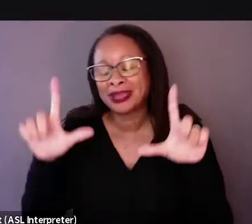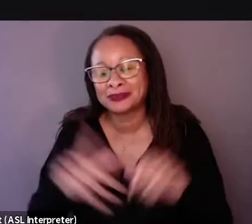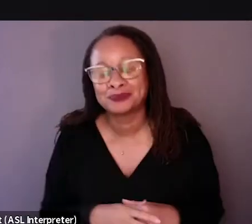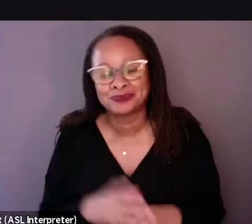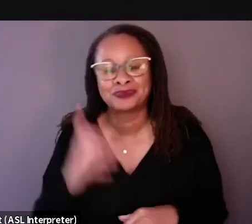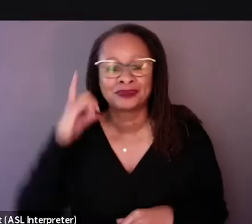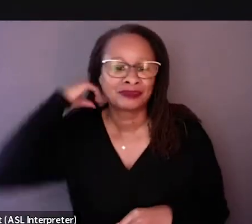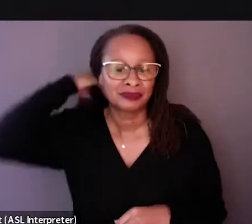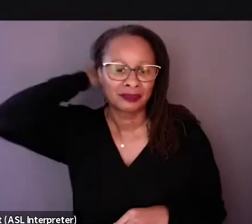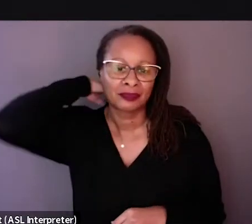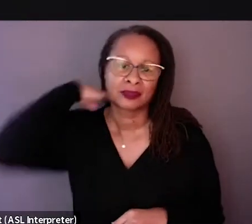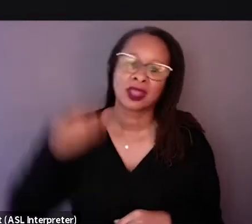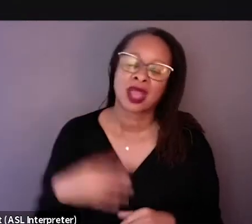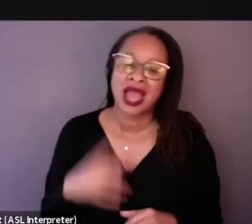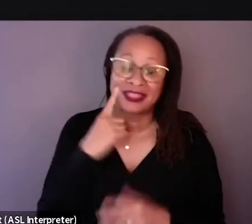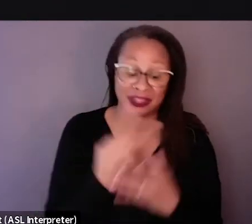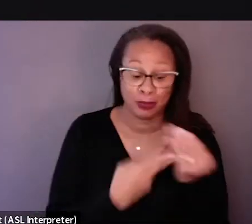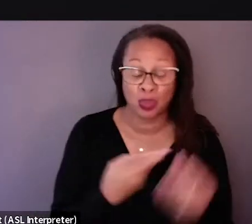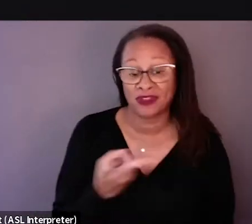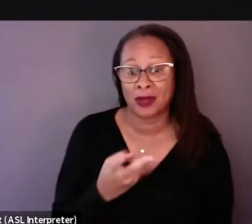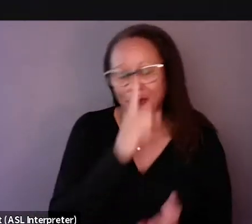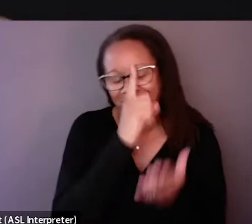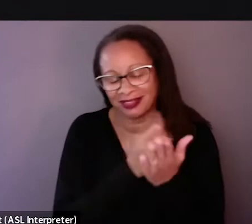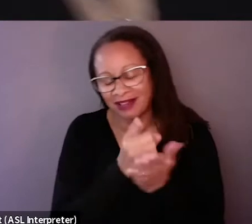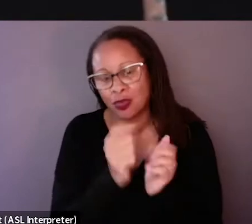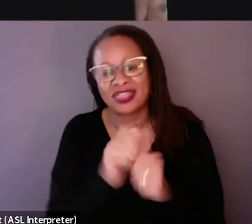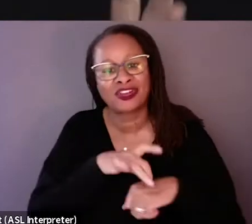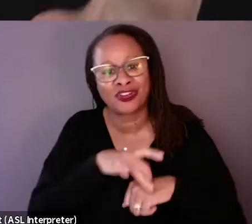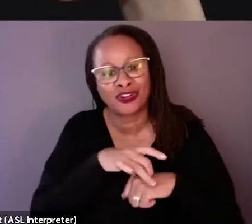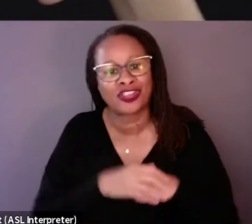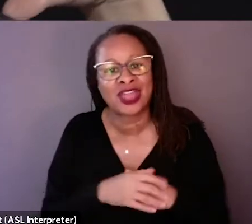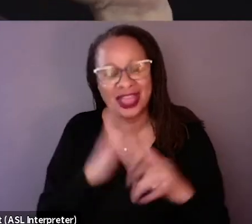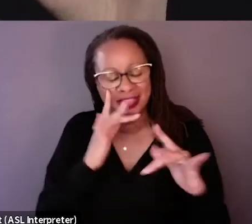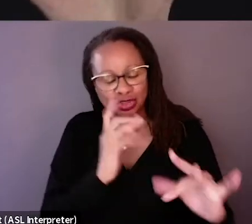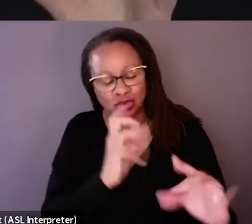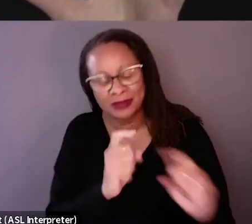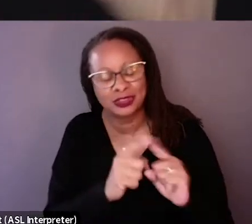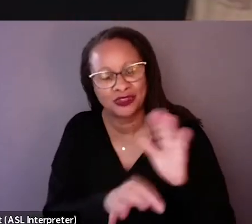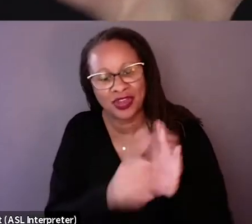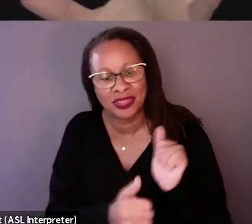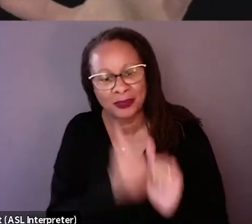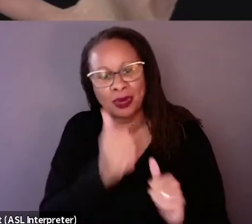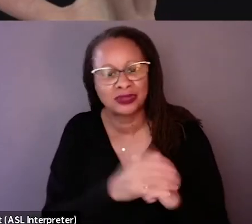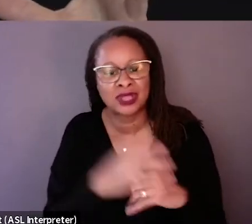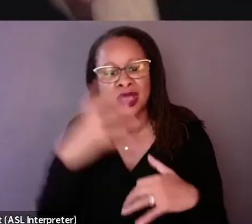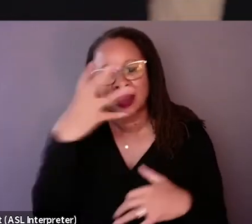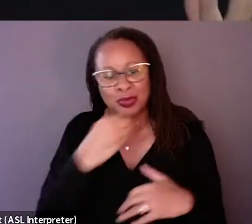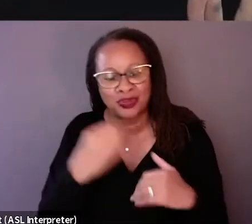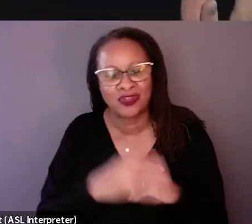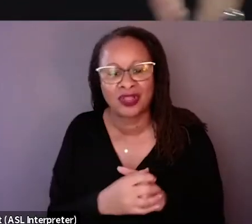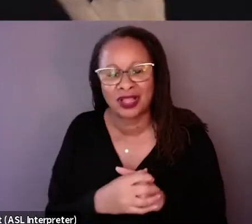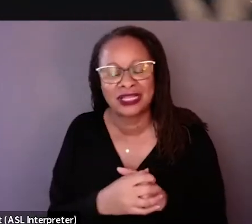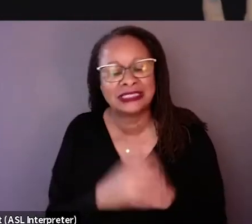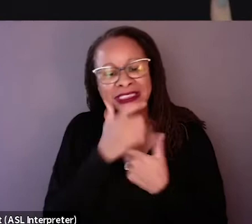that Maurice was, and Katia too, were so in love with the earth, and that drew them to find the most kind of beautiful and